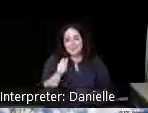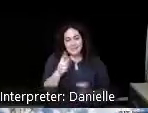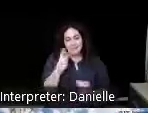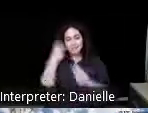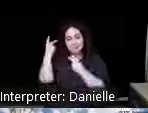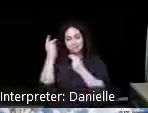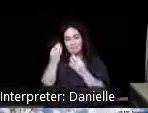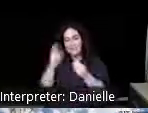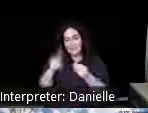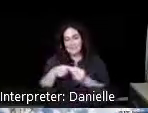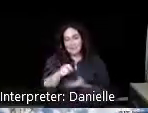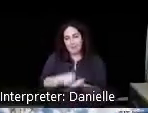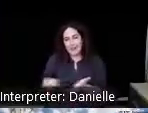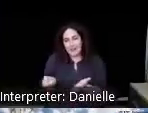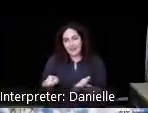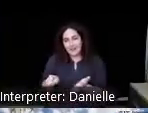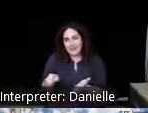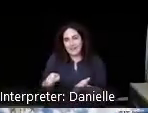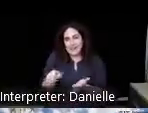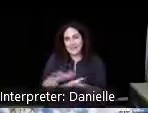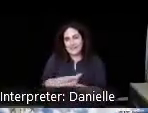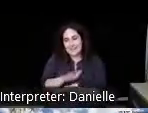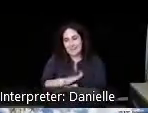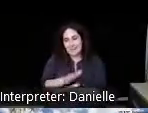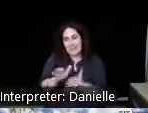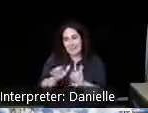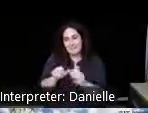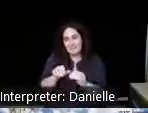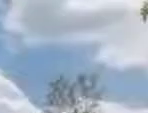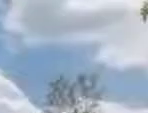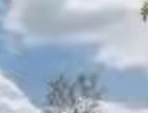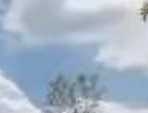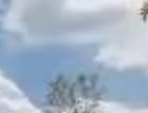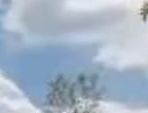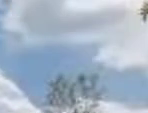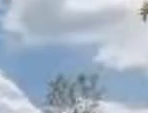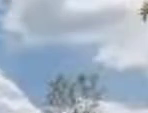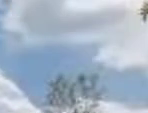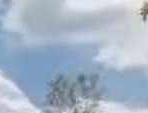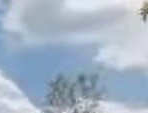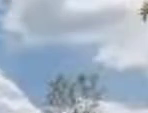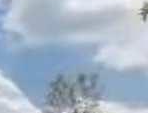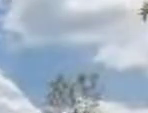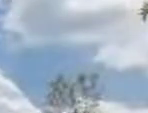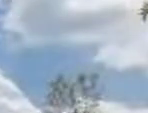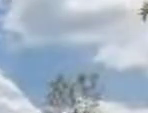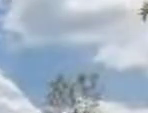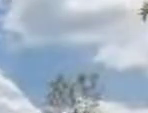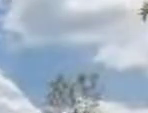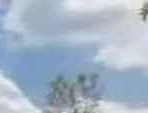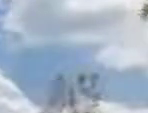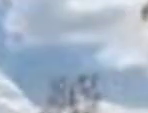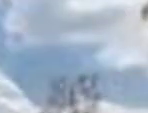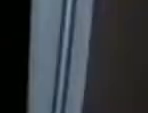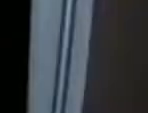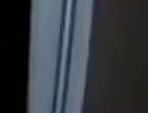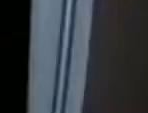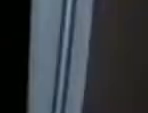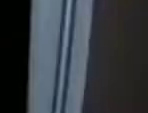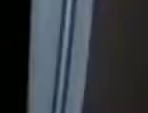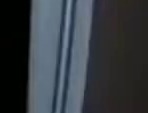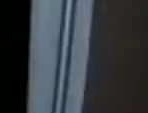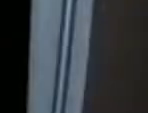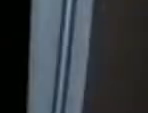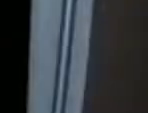processes. Thank you, Gareth. That was great.